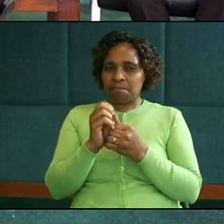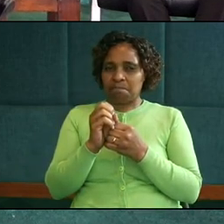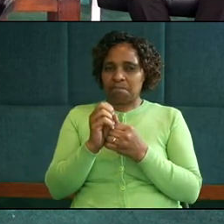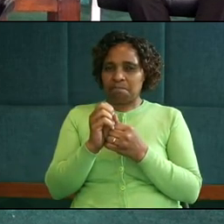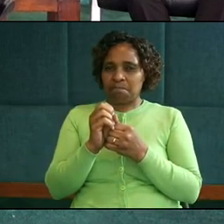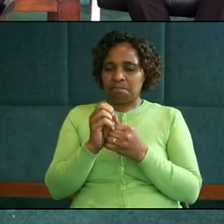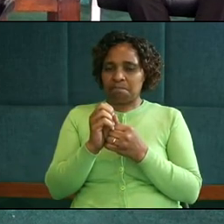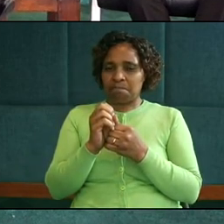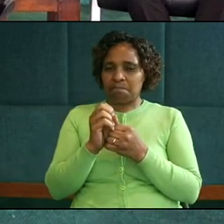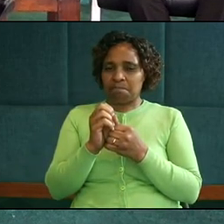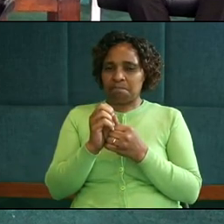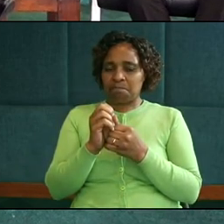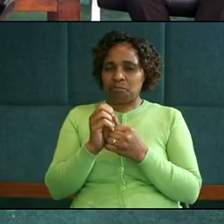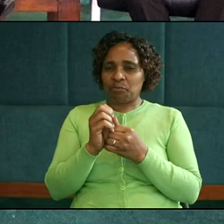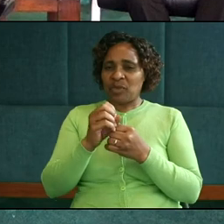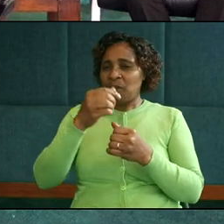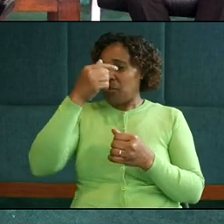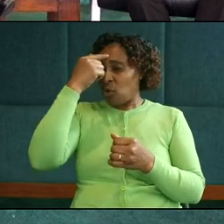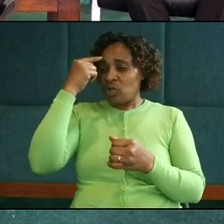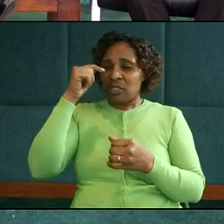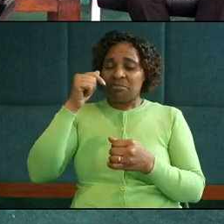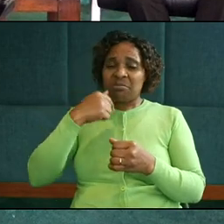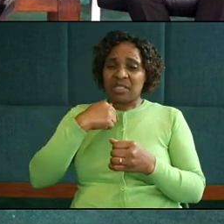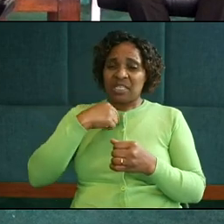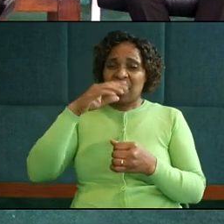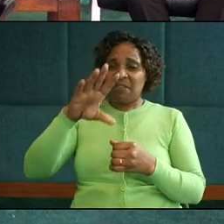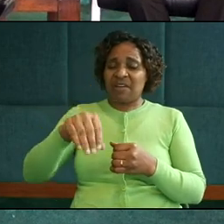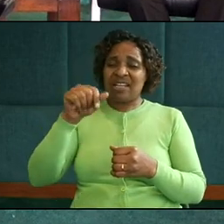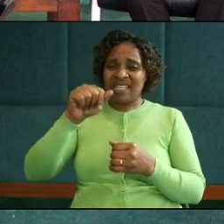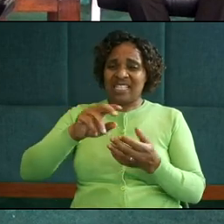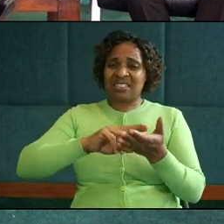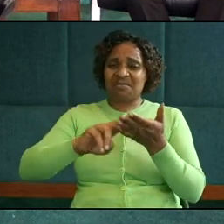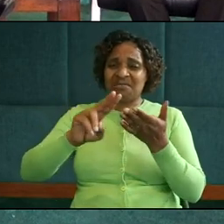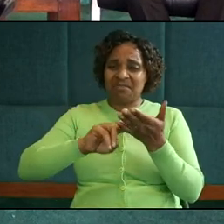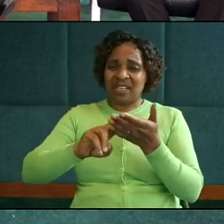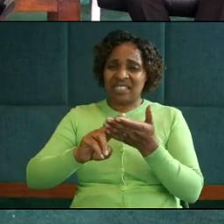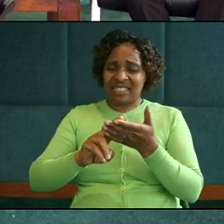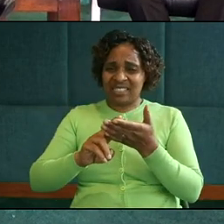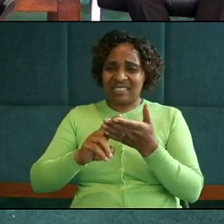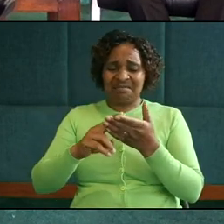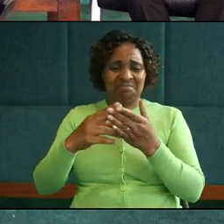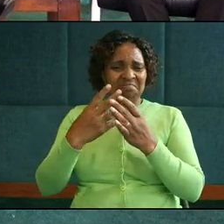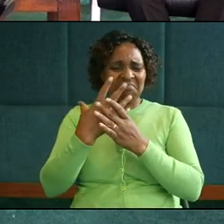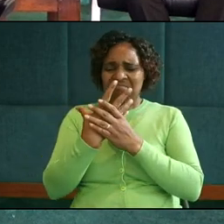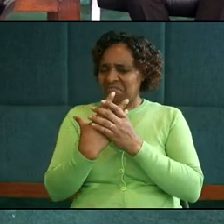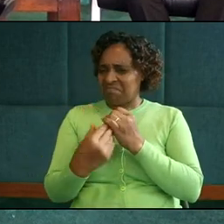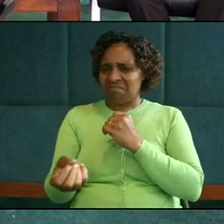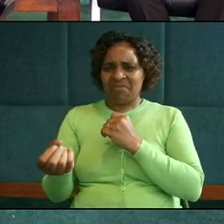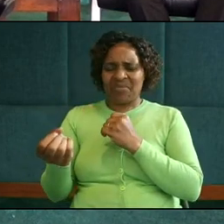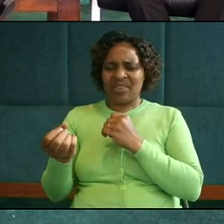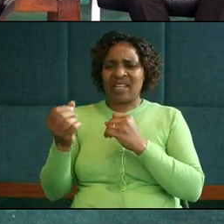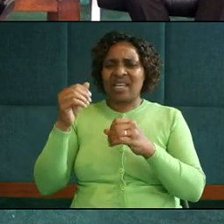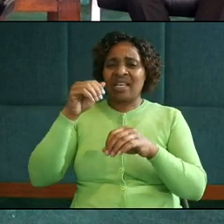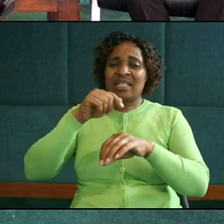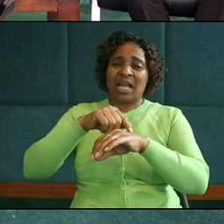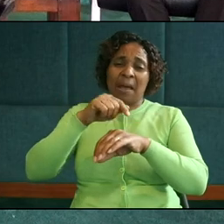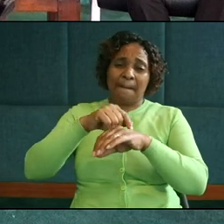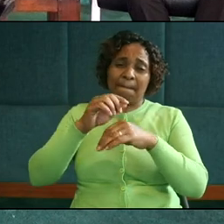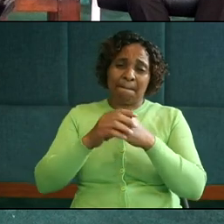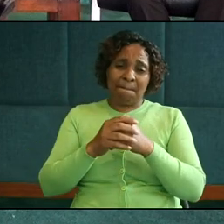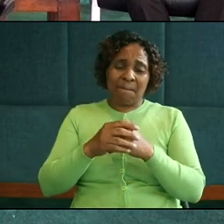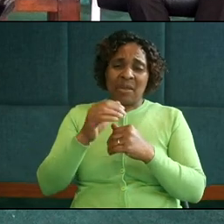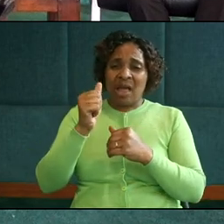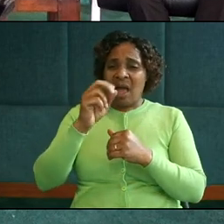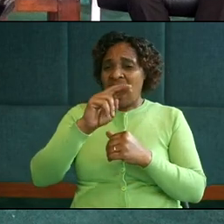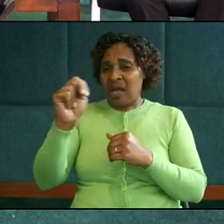First Samuel, chapter 1, verse 20. Let me jump in, because I find that this verse is particularly fascinating to me. So in the course of time,